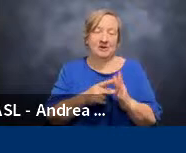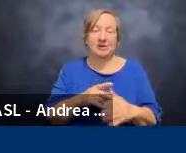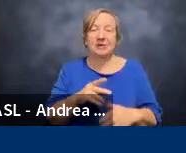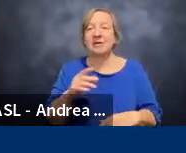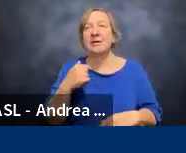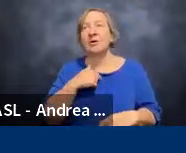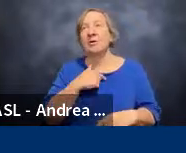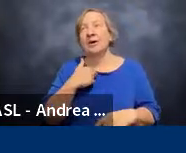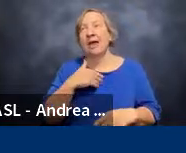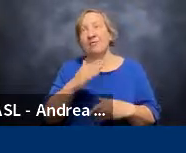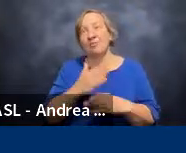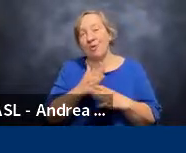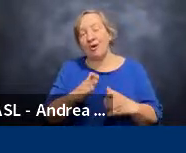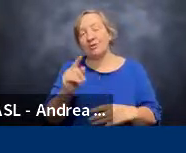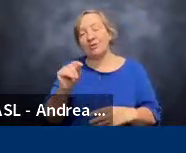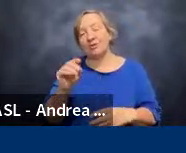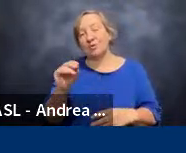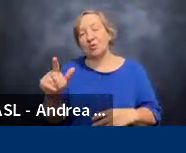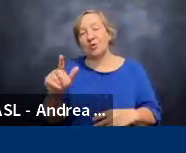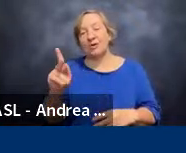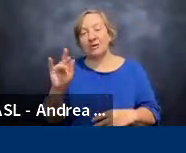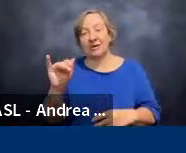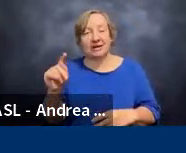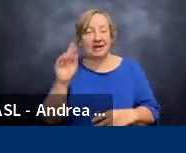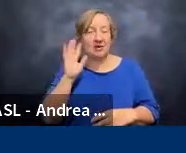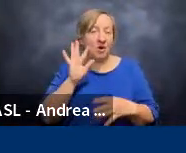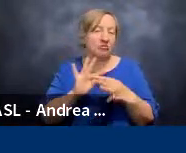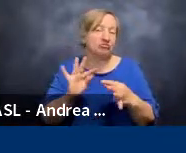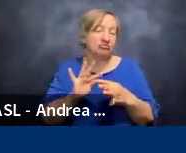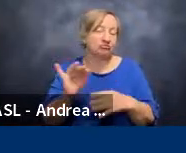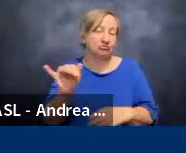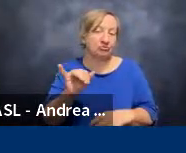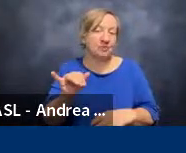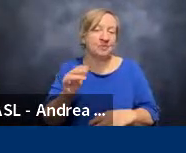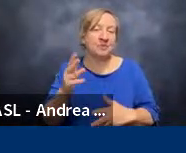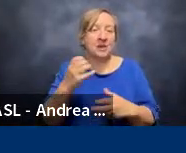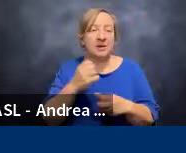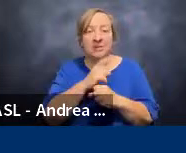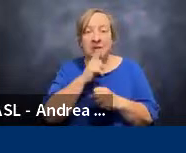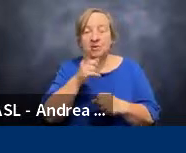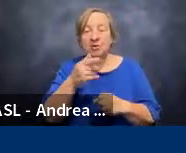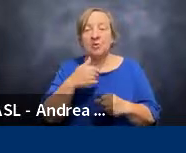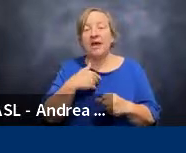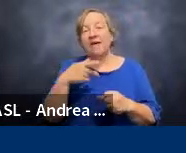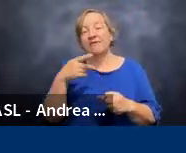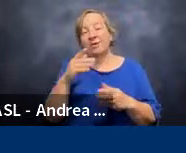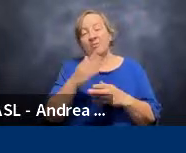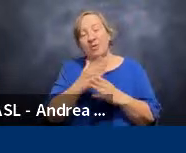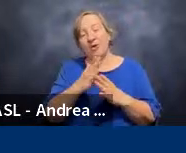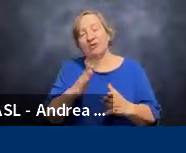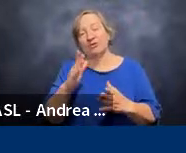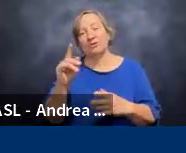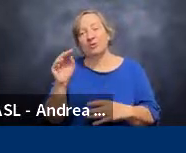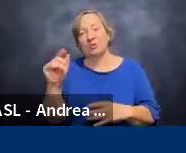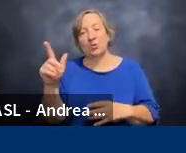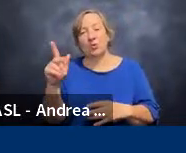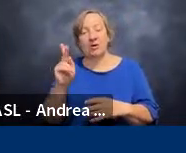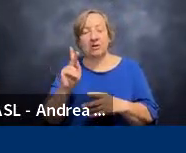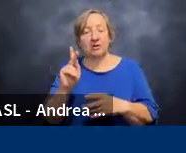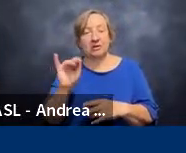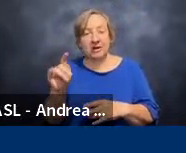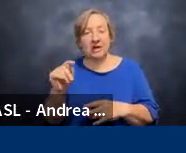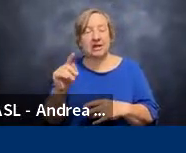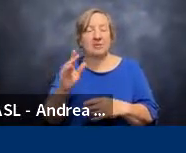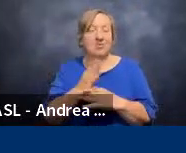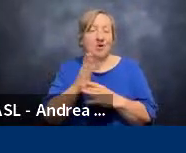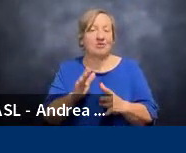partner toolkit that I'll talk about in just a moment. We want to make sure you get that partner toolkit, but also our partner agencies